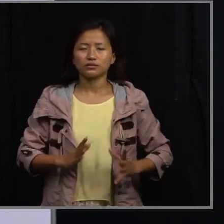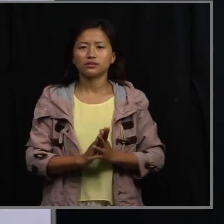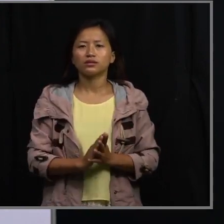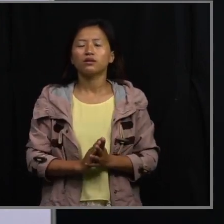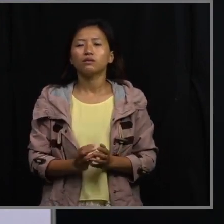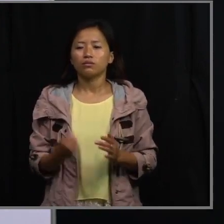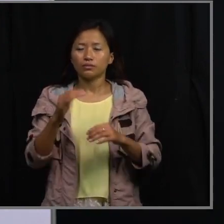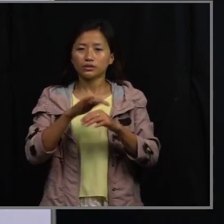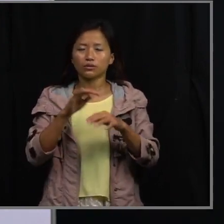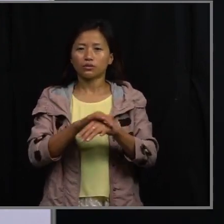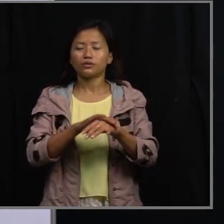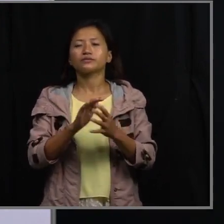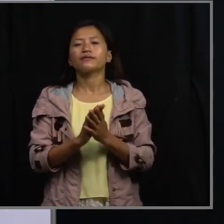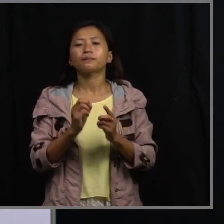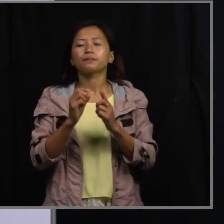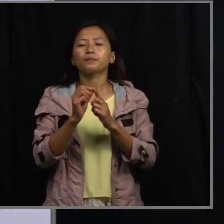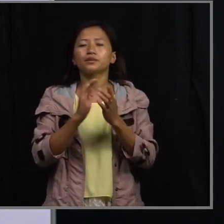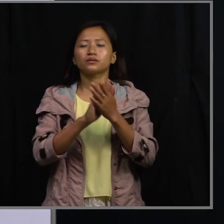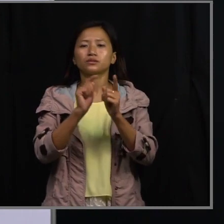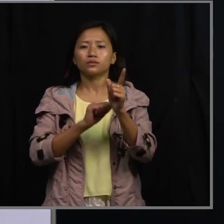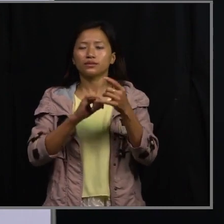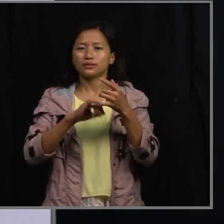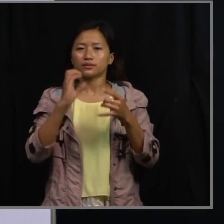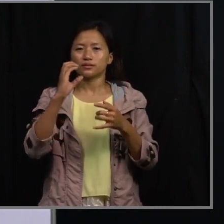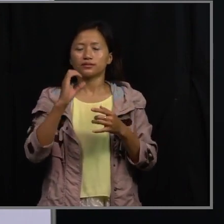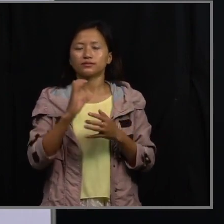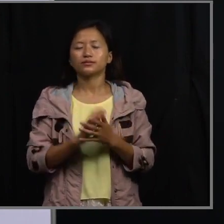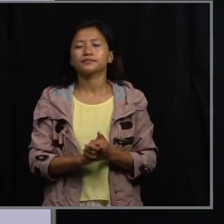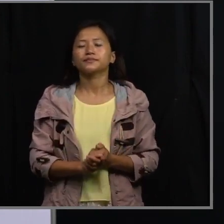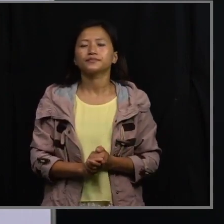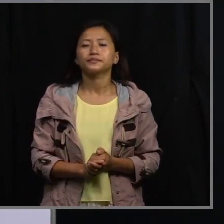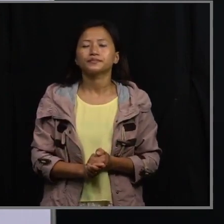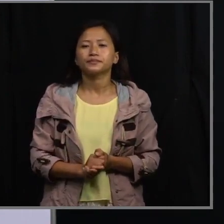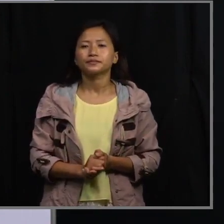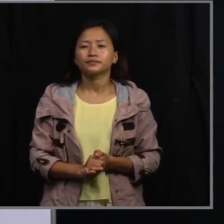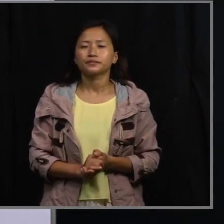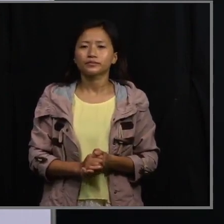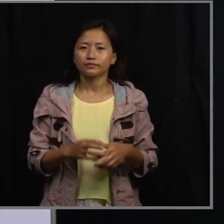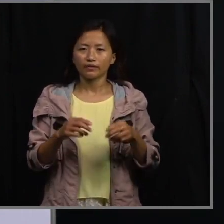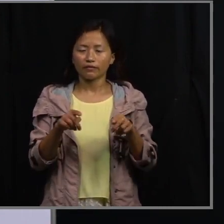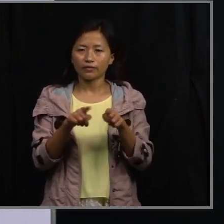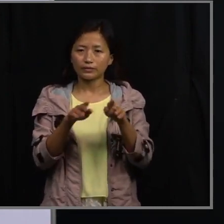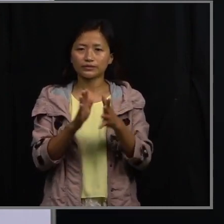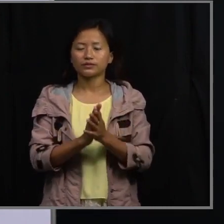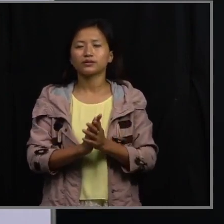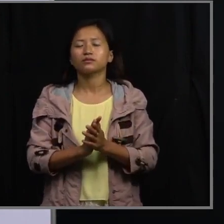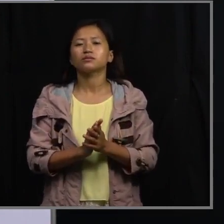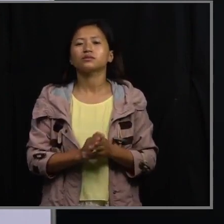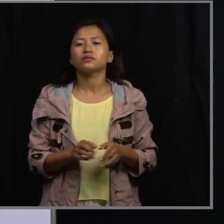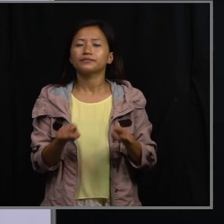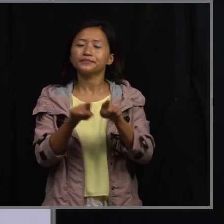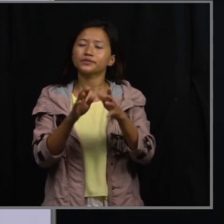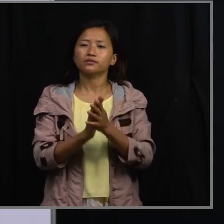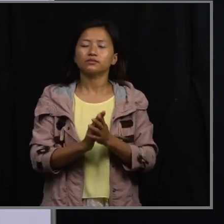based on physics, but I'm giving you because this we have very familiar with this physics, we have very familiar with the biology, chemistry and maths,